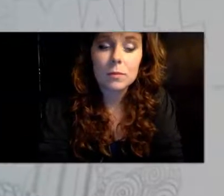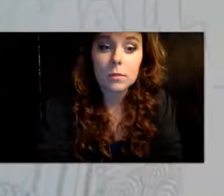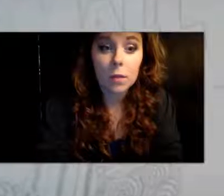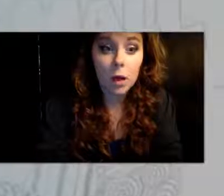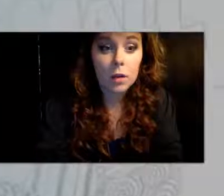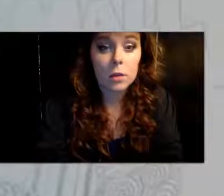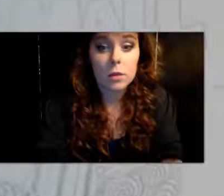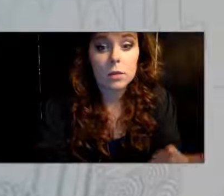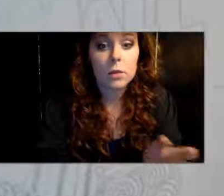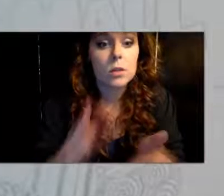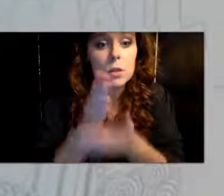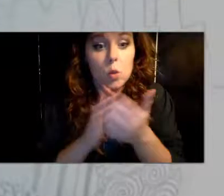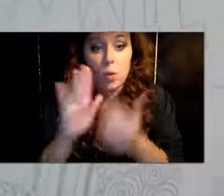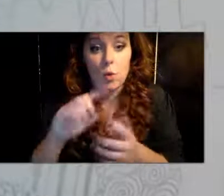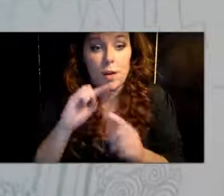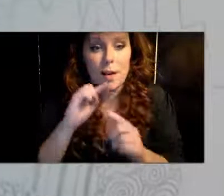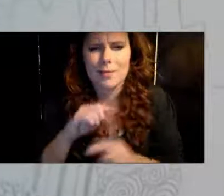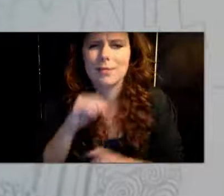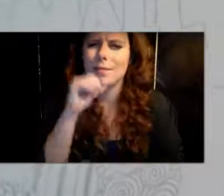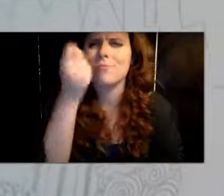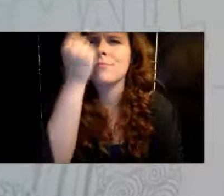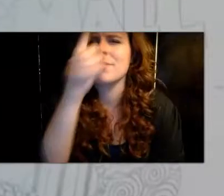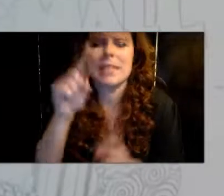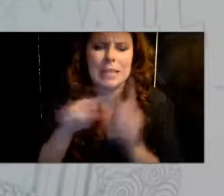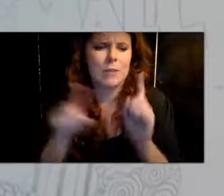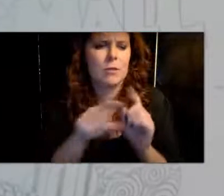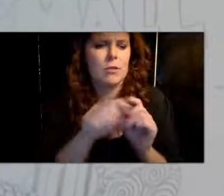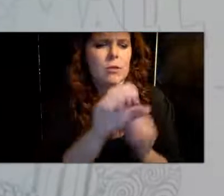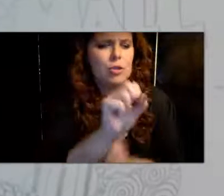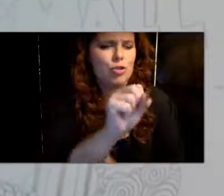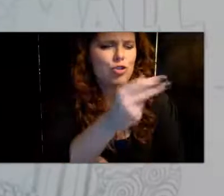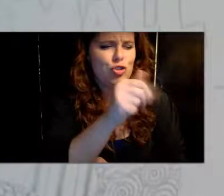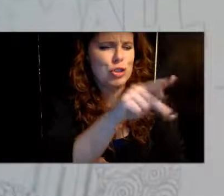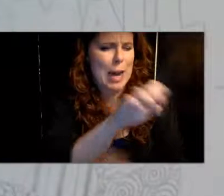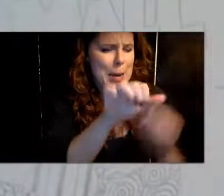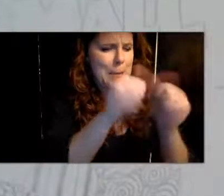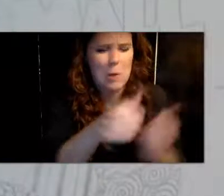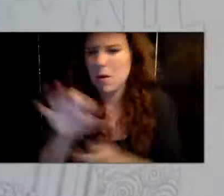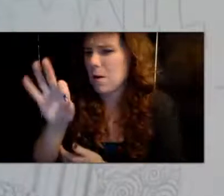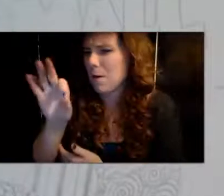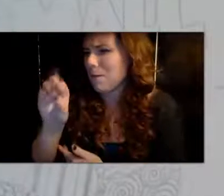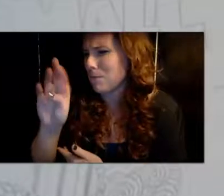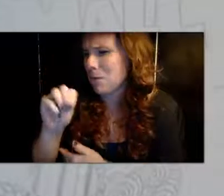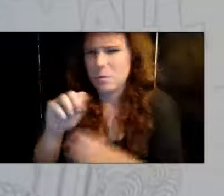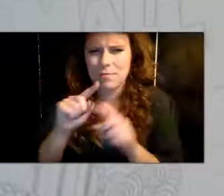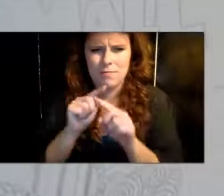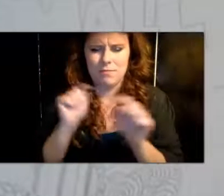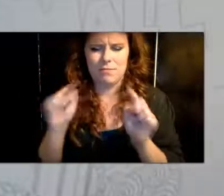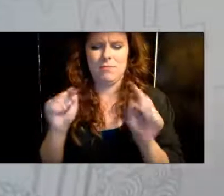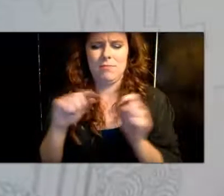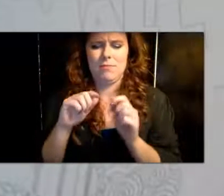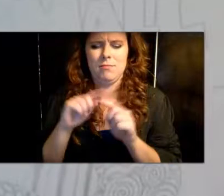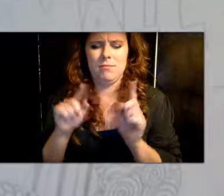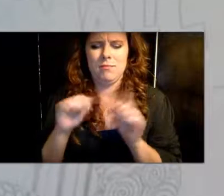your art-minded questions that you didn't quite understand what the difference between shape and form is, so we're going to talk about that today. All right,